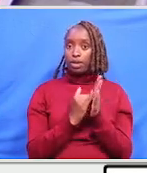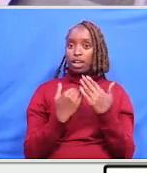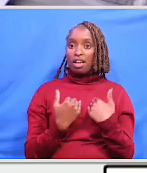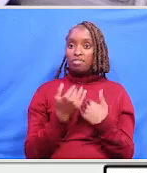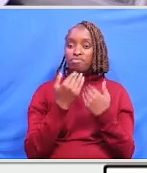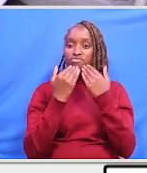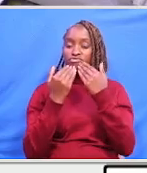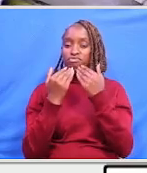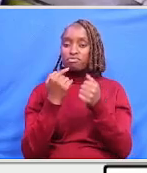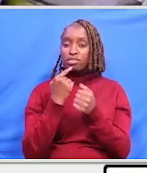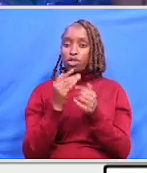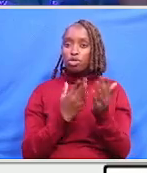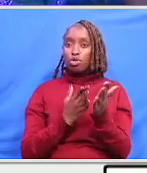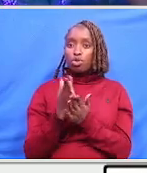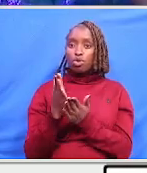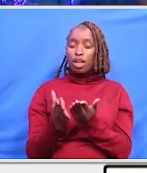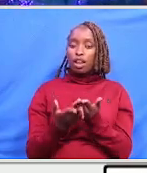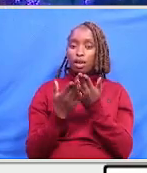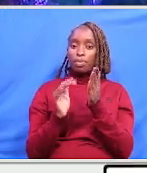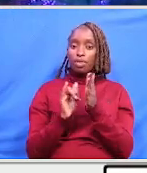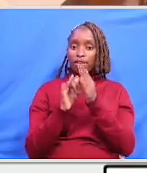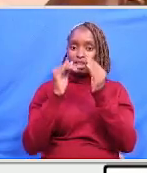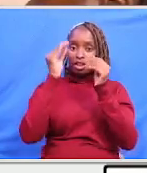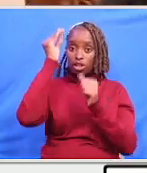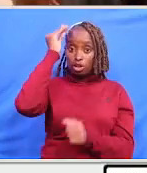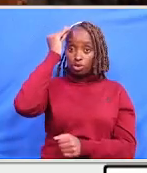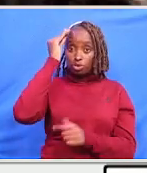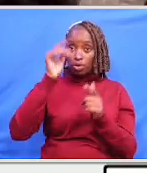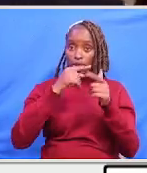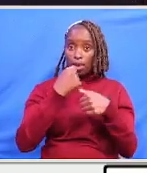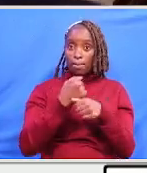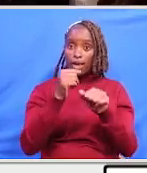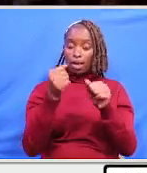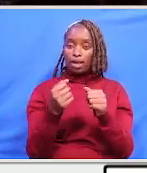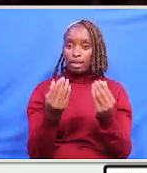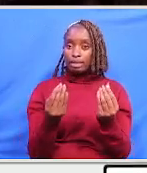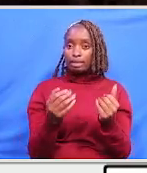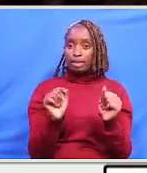kuwa kupitia msaada huu wa masomo watafanikisha ndoto zao.